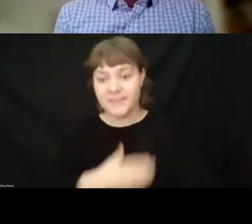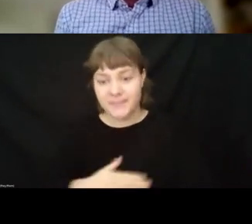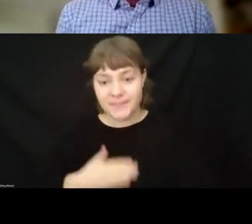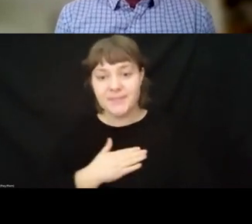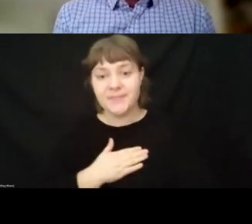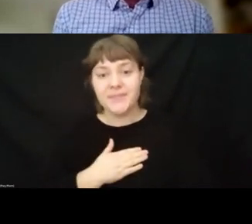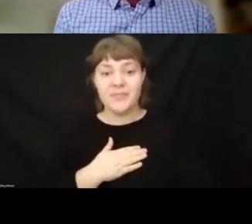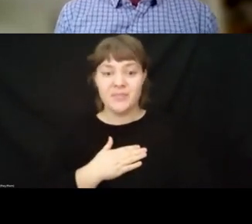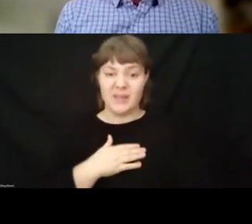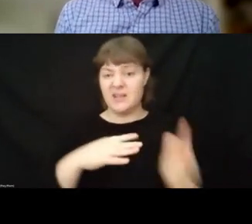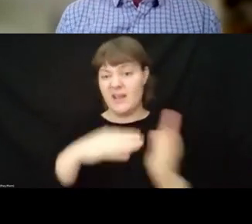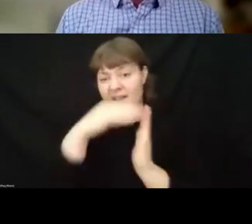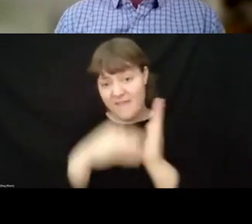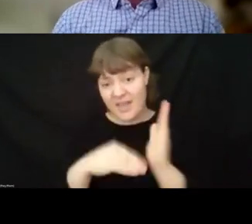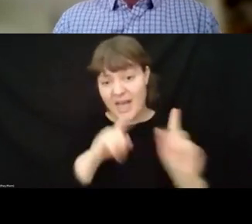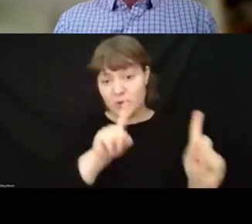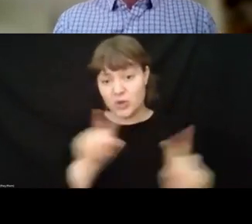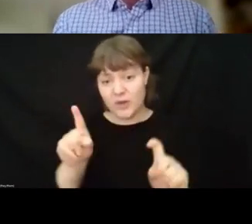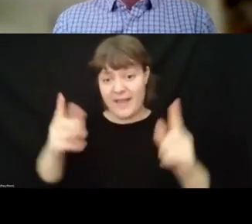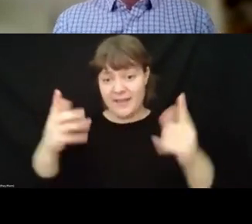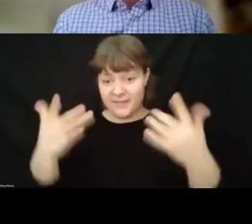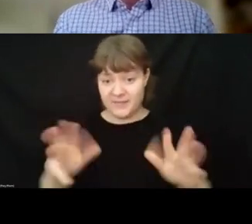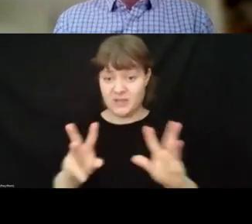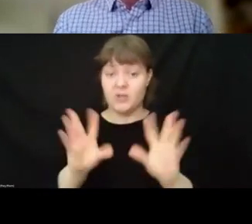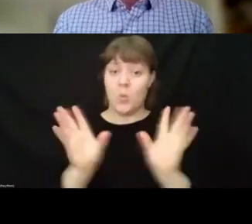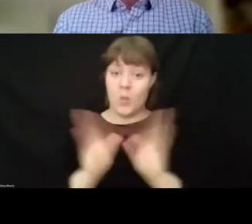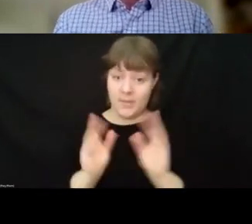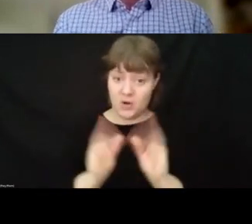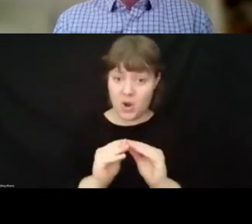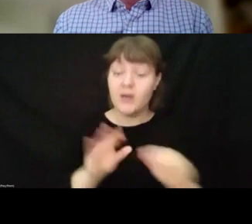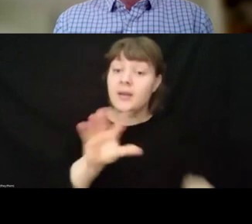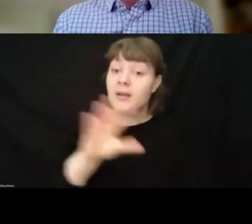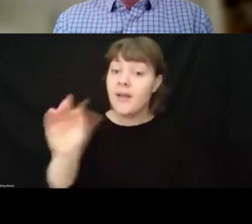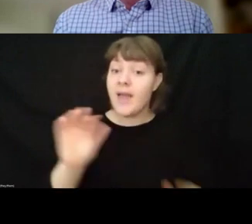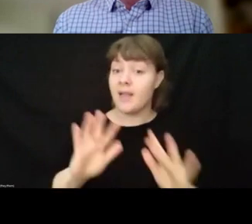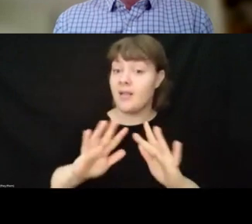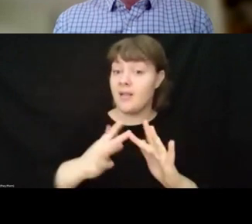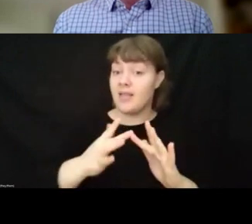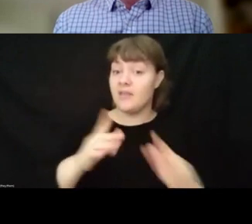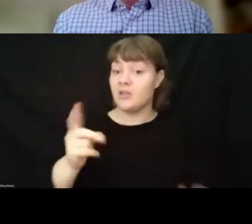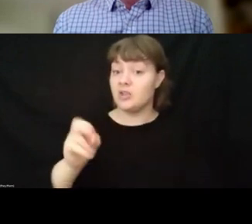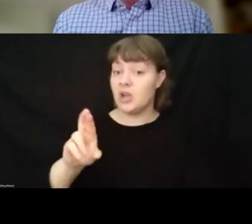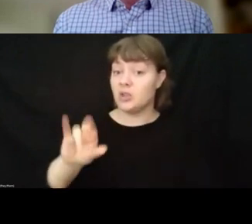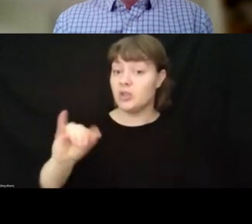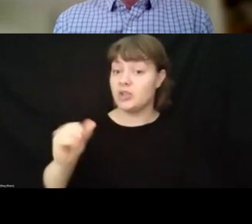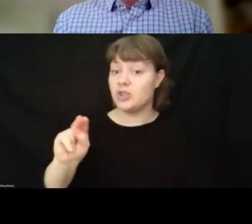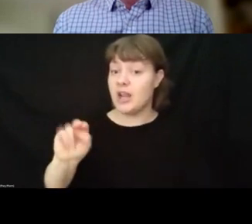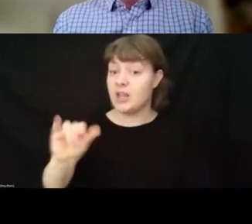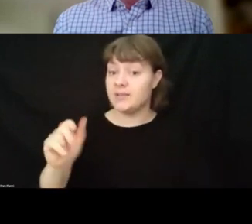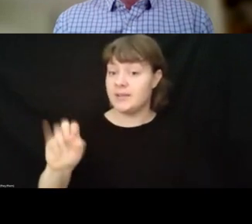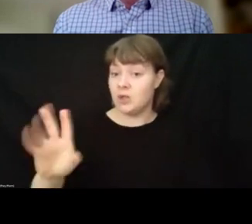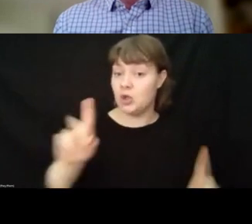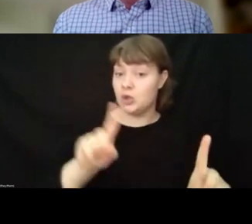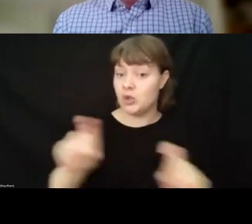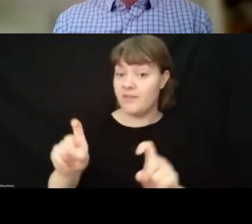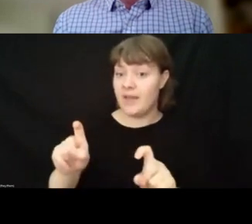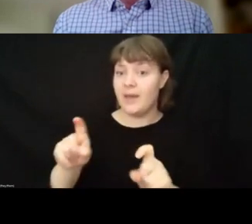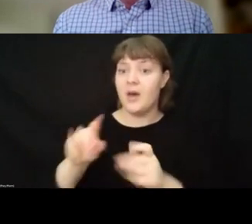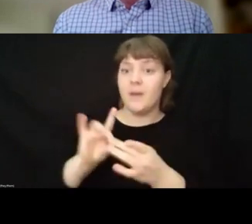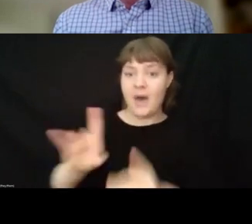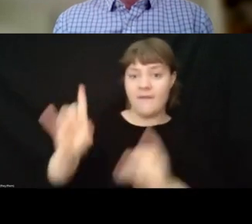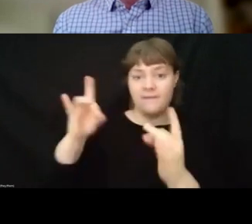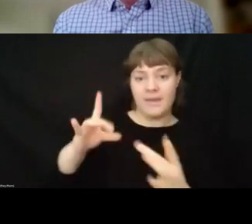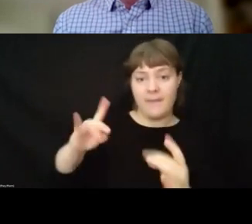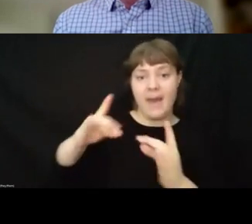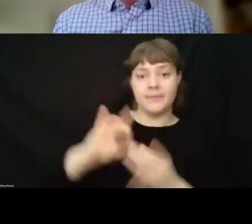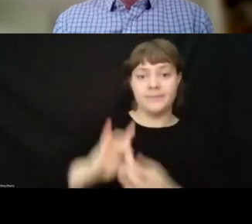to fill out the survey following this webinar. We also will be including the link to Dr. Janelson's survey asking about your feedback on